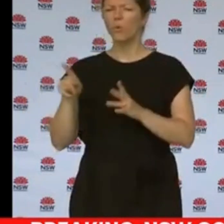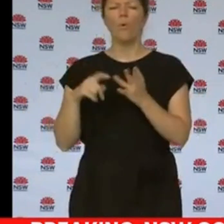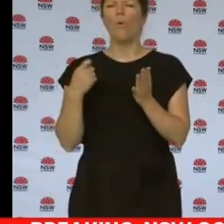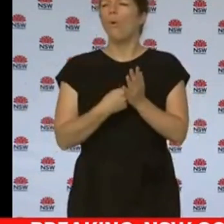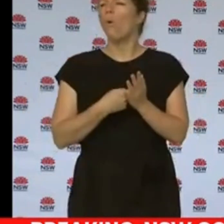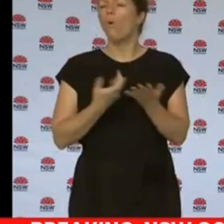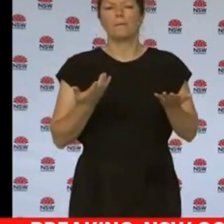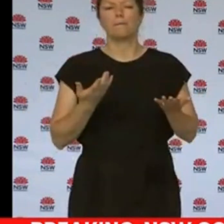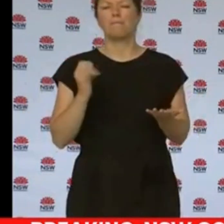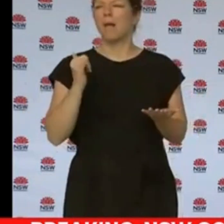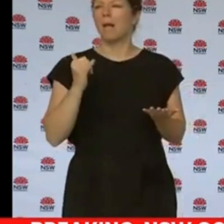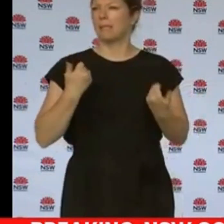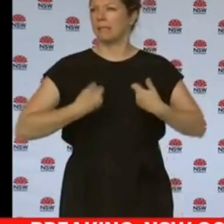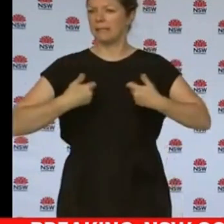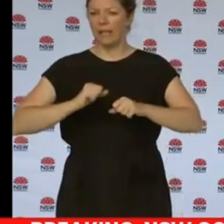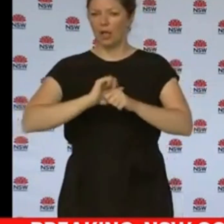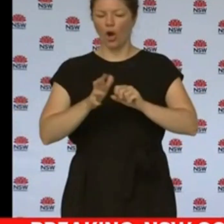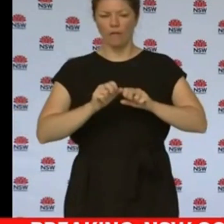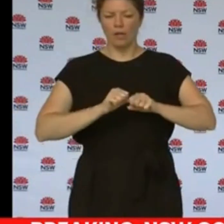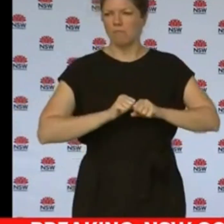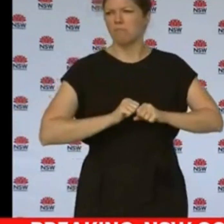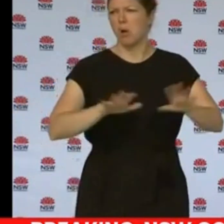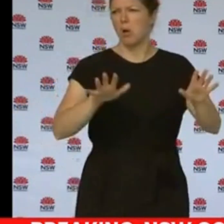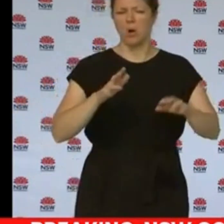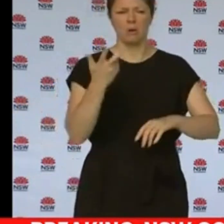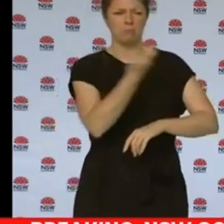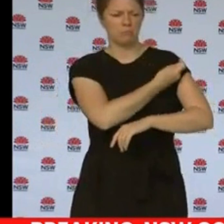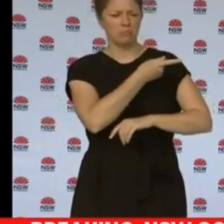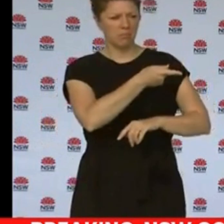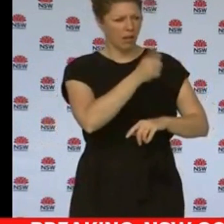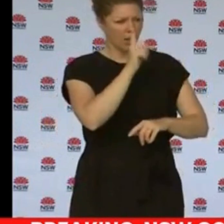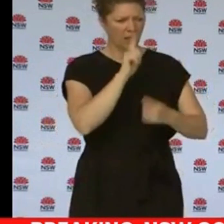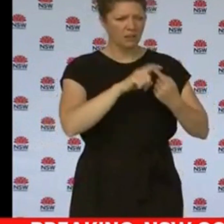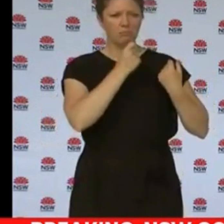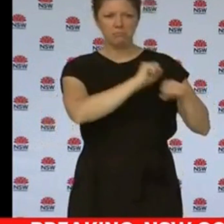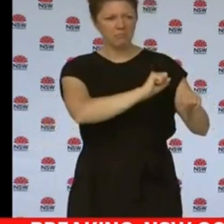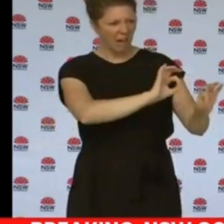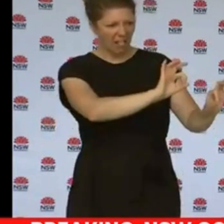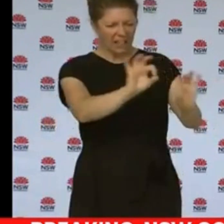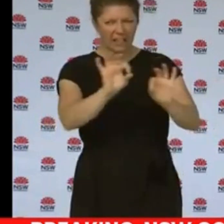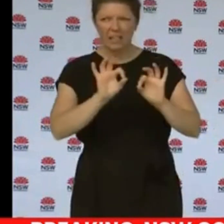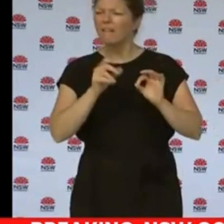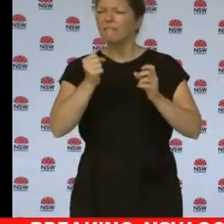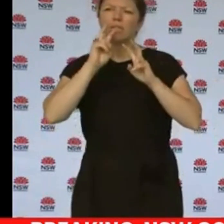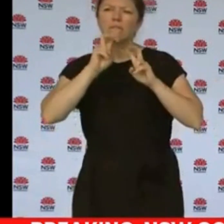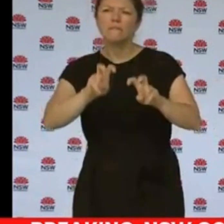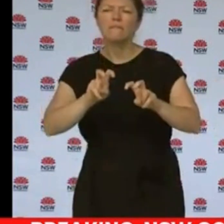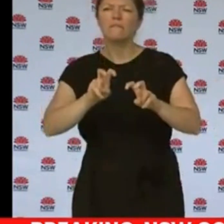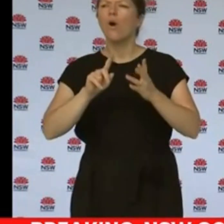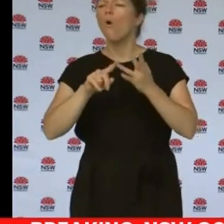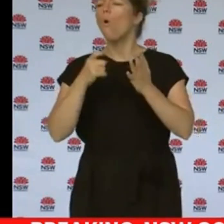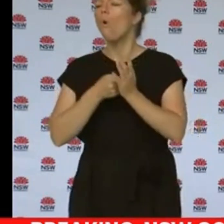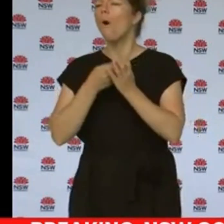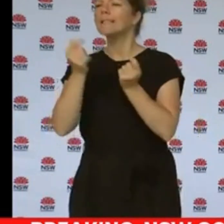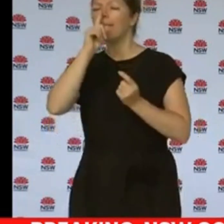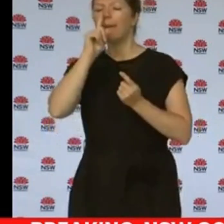many severe diseases events are protected for those that are immunised, whether some studies do look at